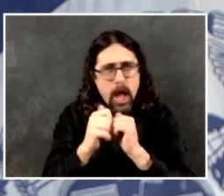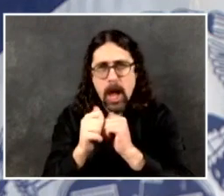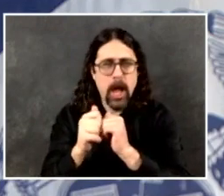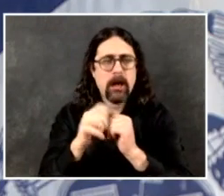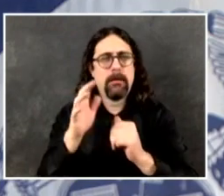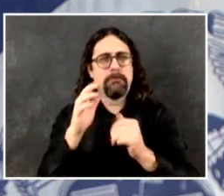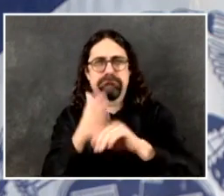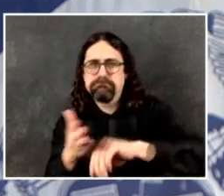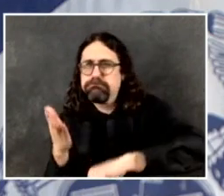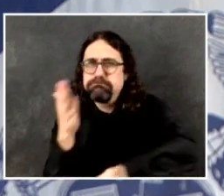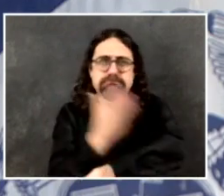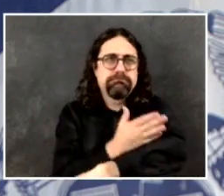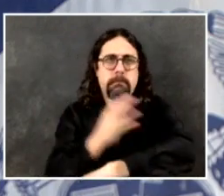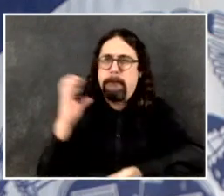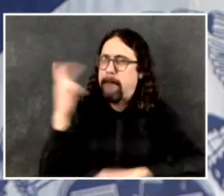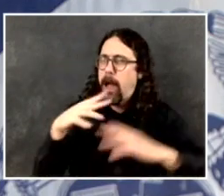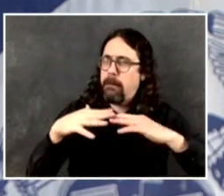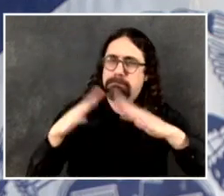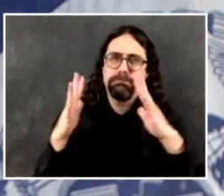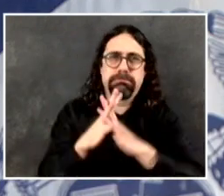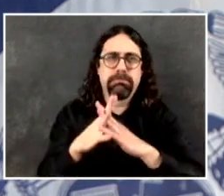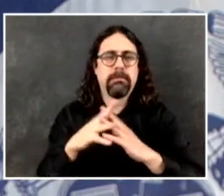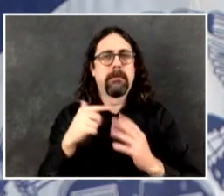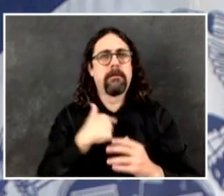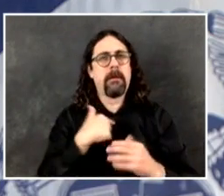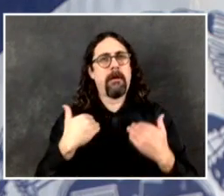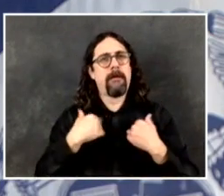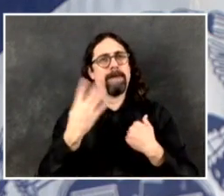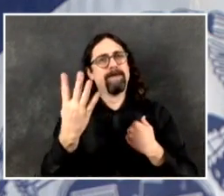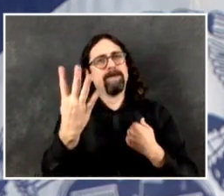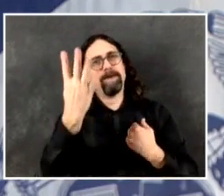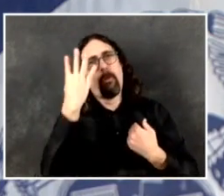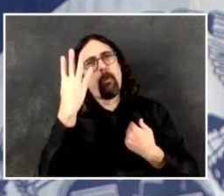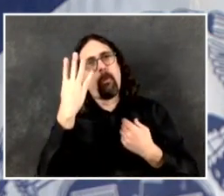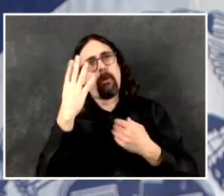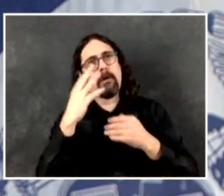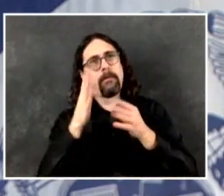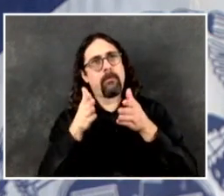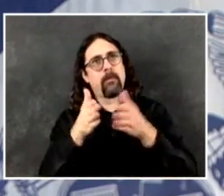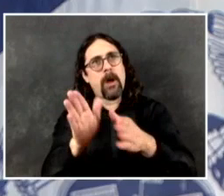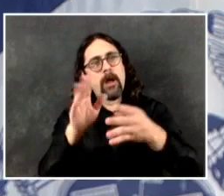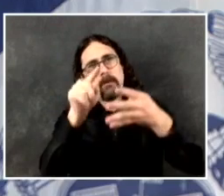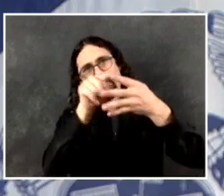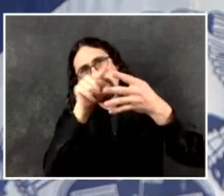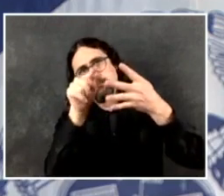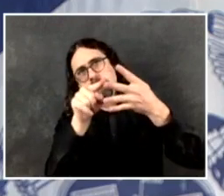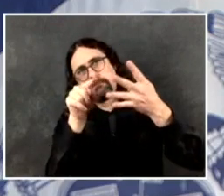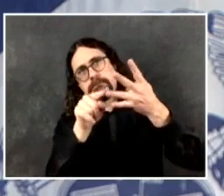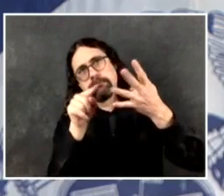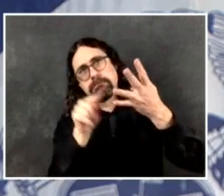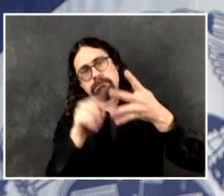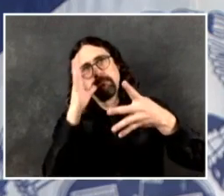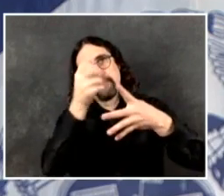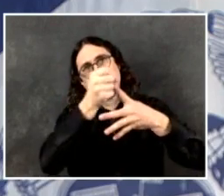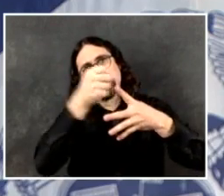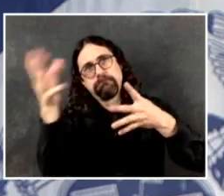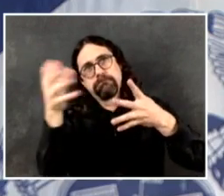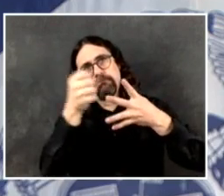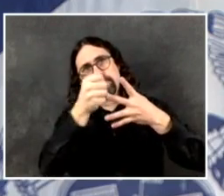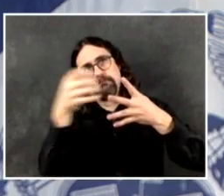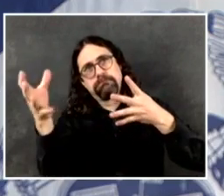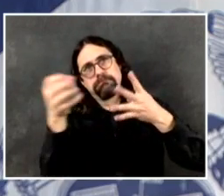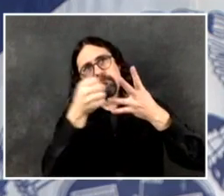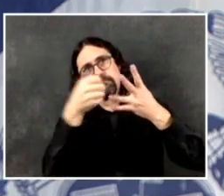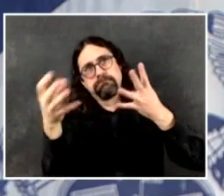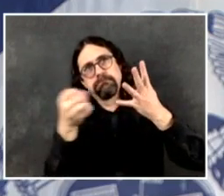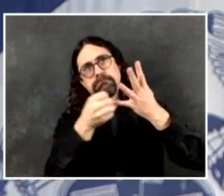building blocks, as I said, some of the ways we're going to put together the deeper plans, the more specific plans that will move us forward.